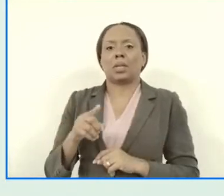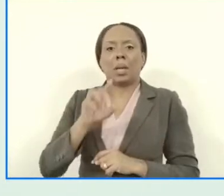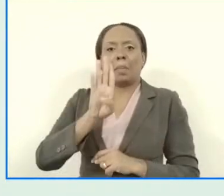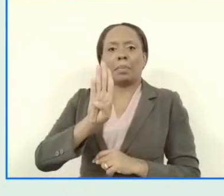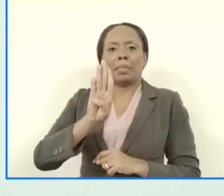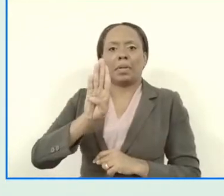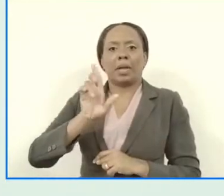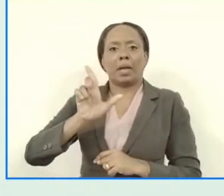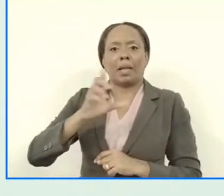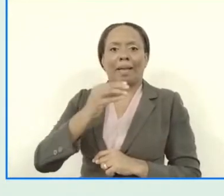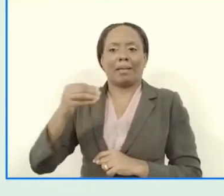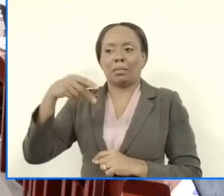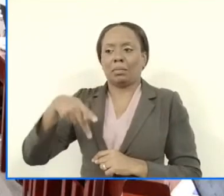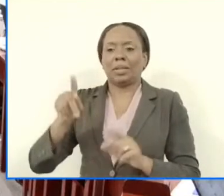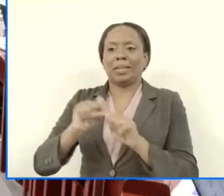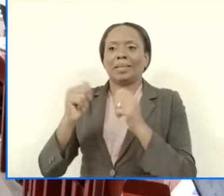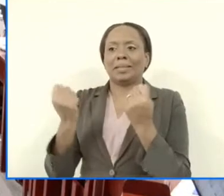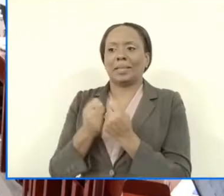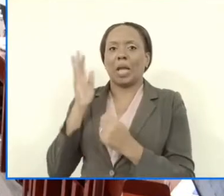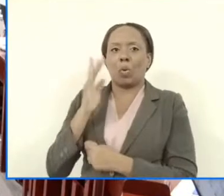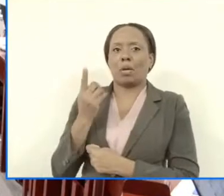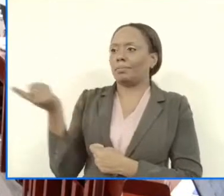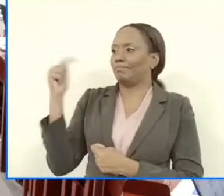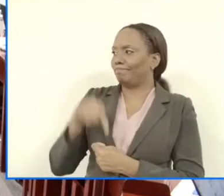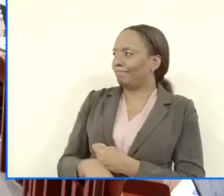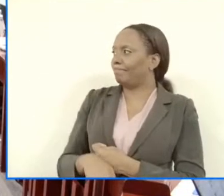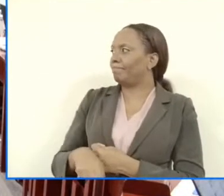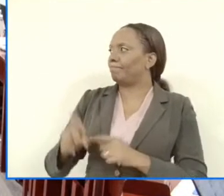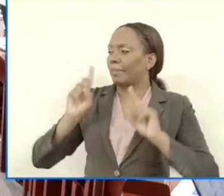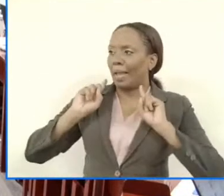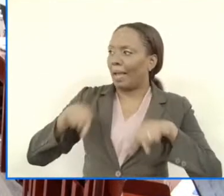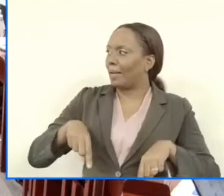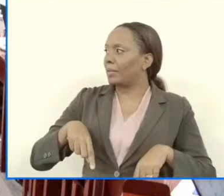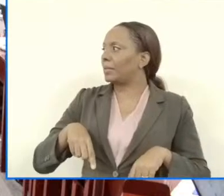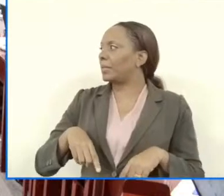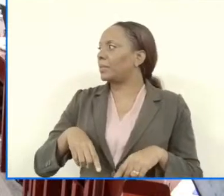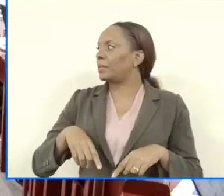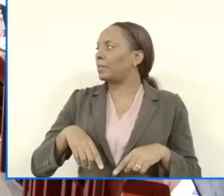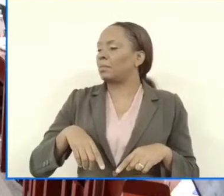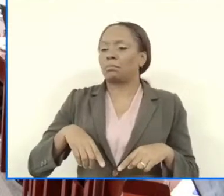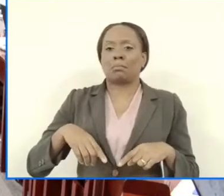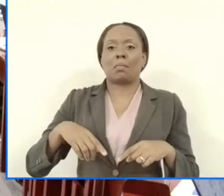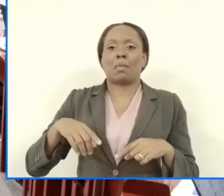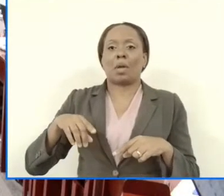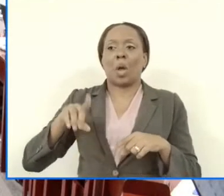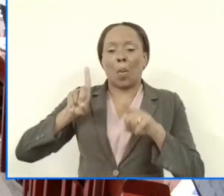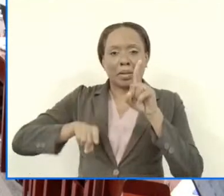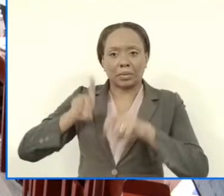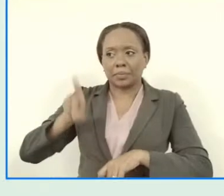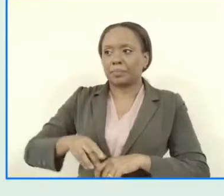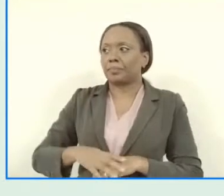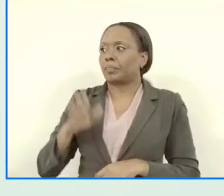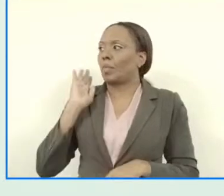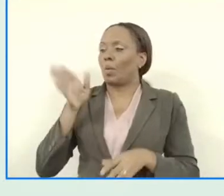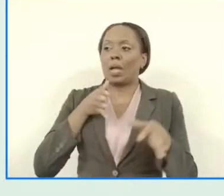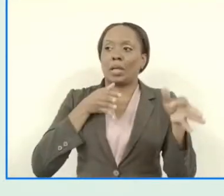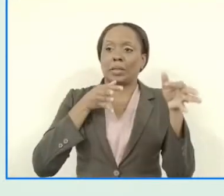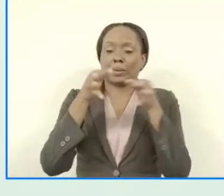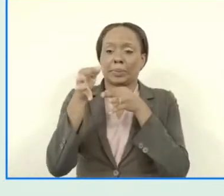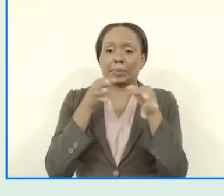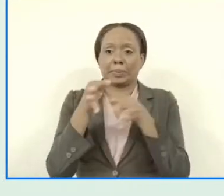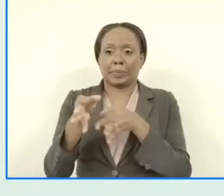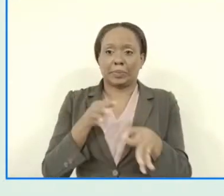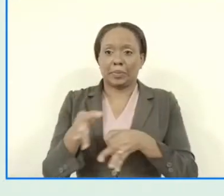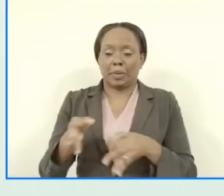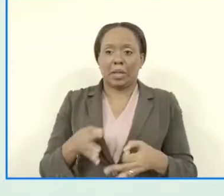will be available to answer all questions following their presentation, but they will explain to you exactly